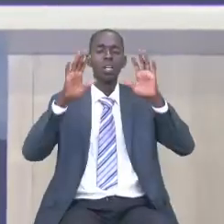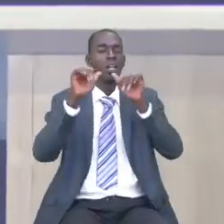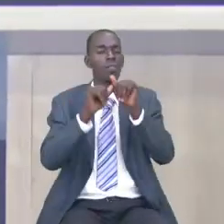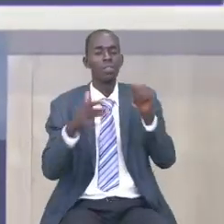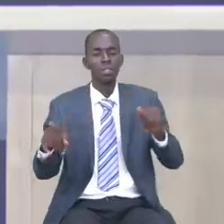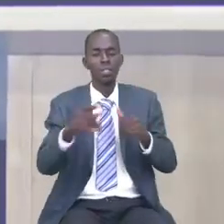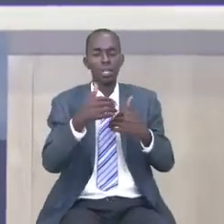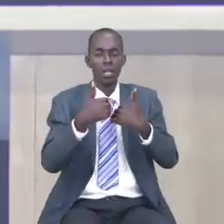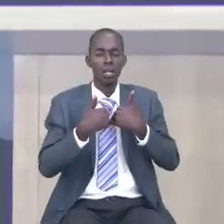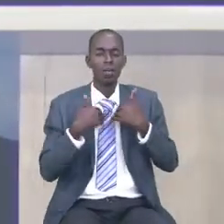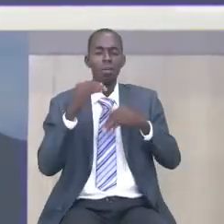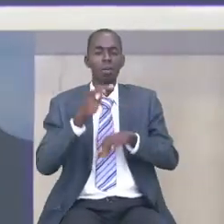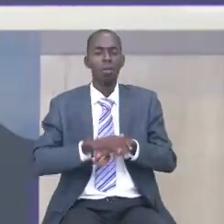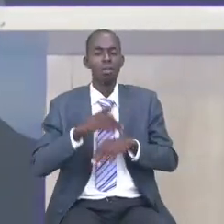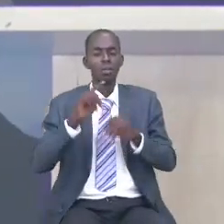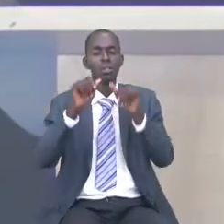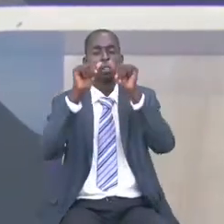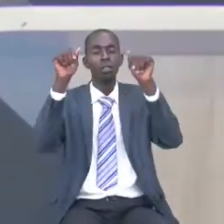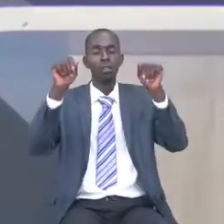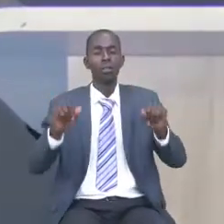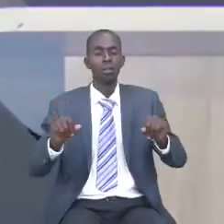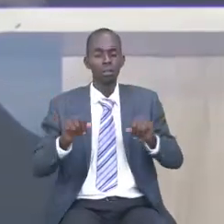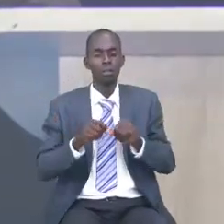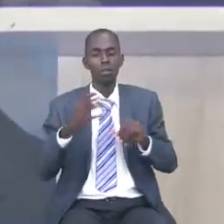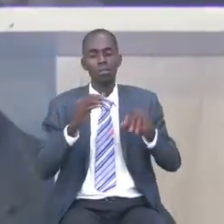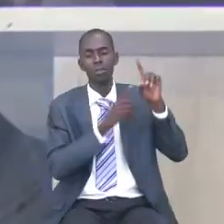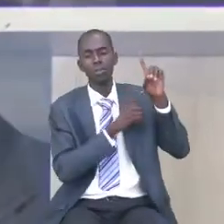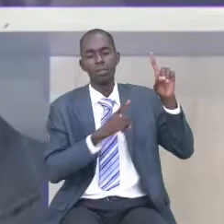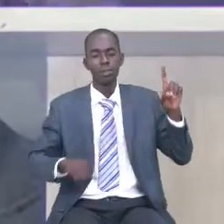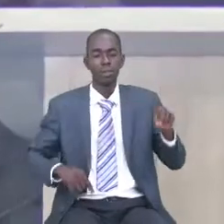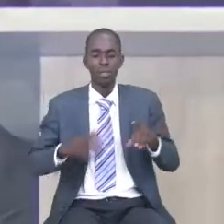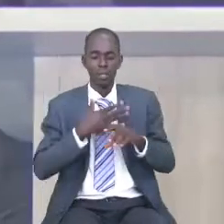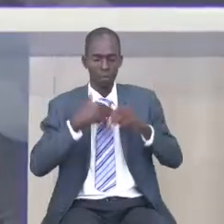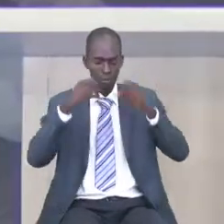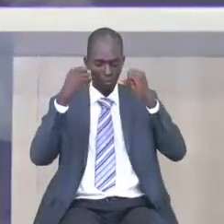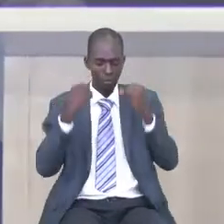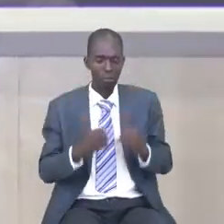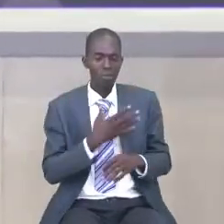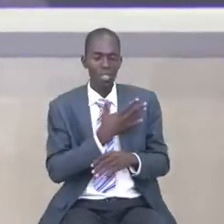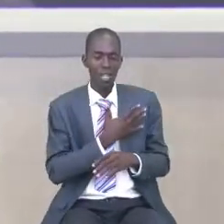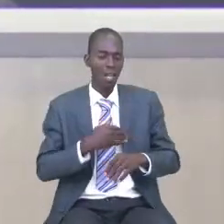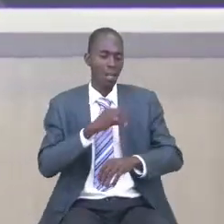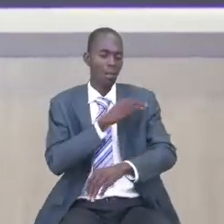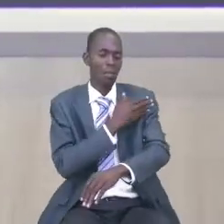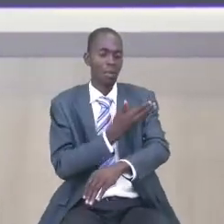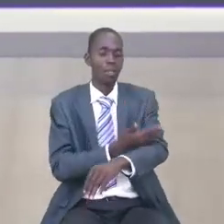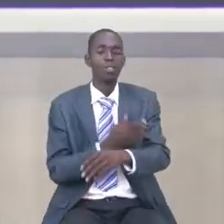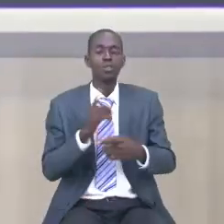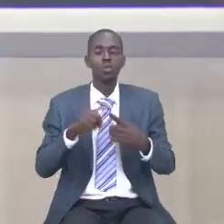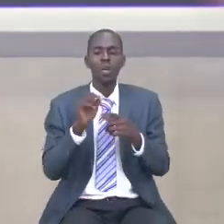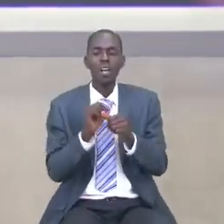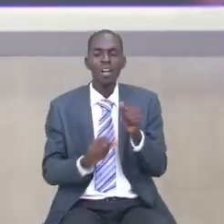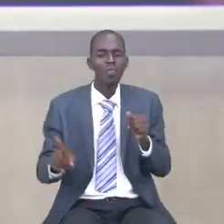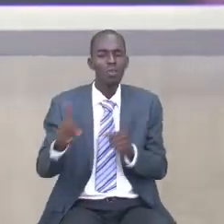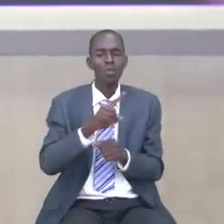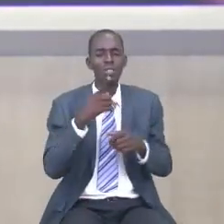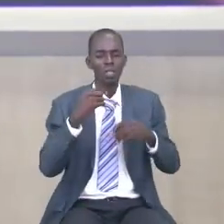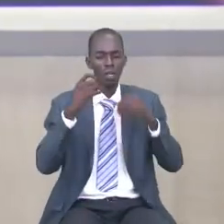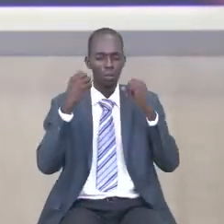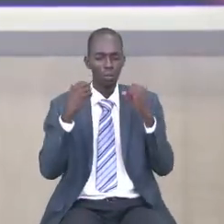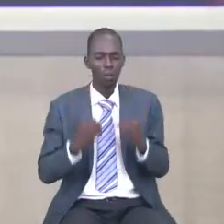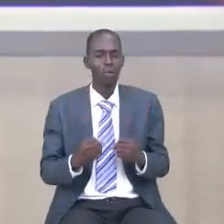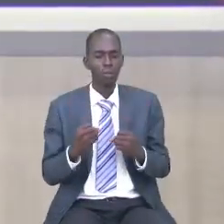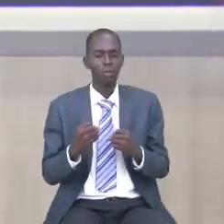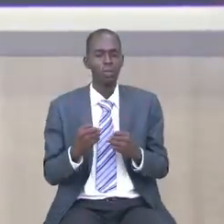have on the altar of the Lord, and strength and power for everyone, the power of the